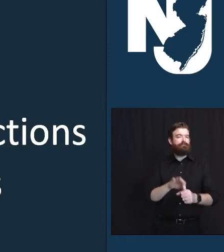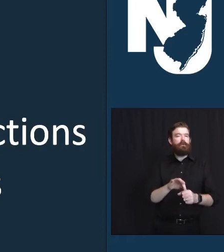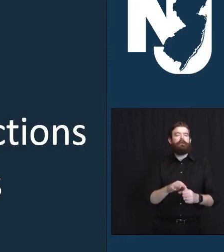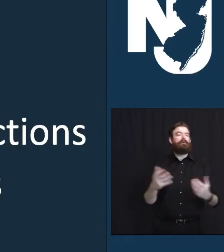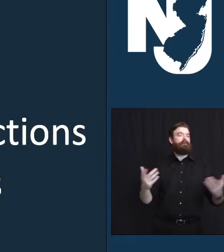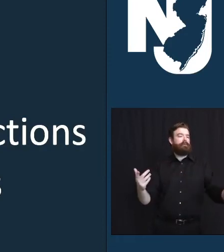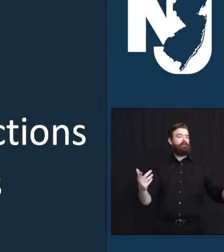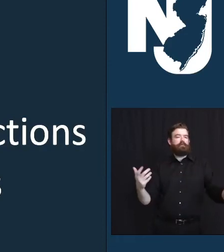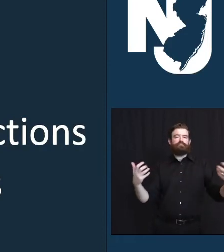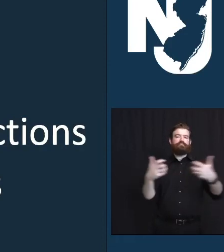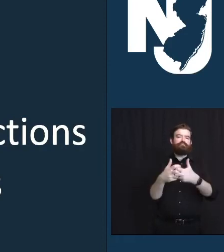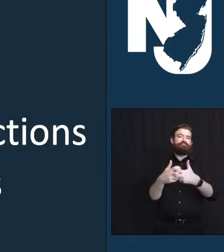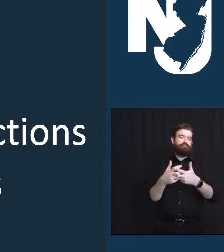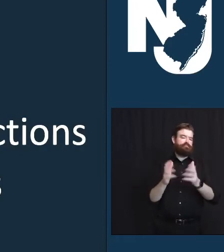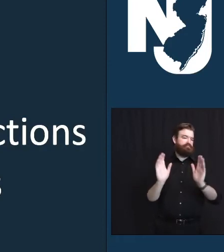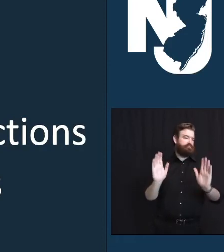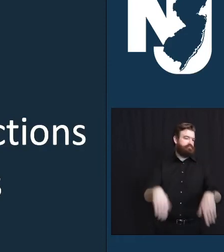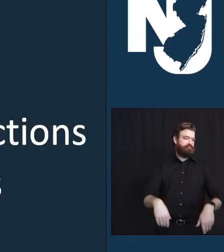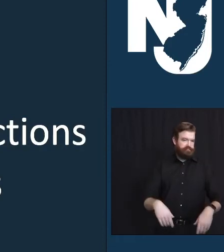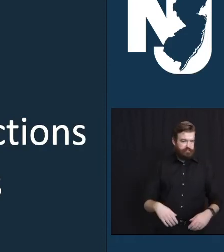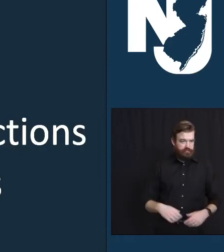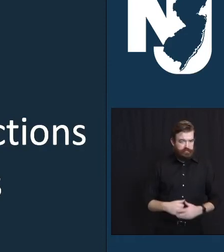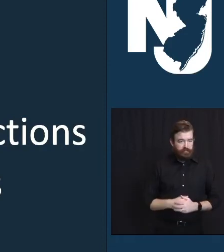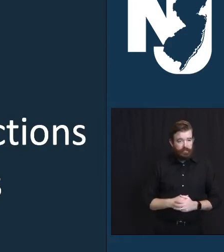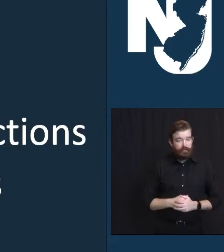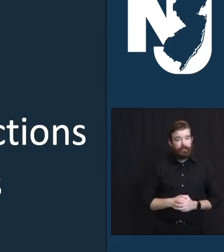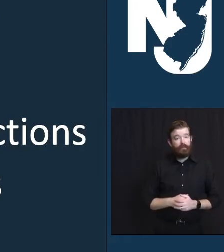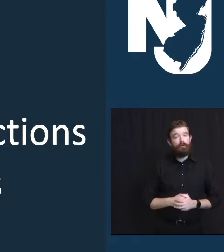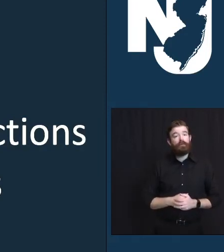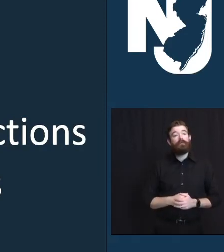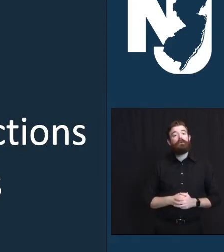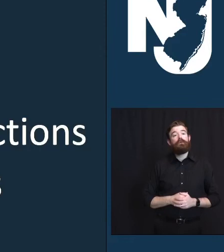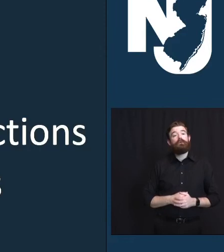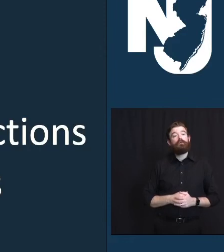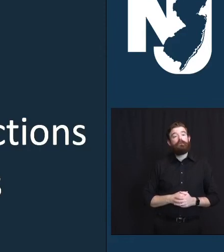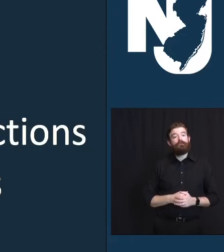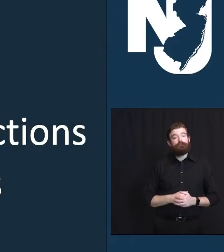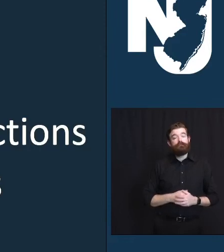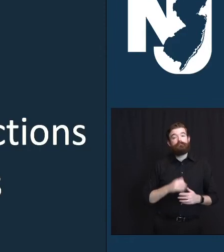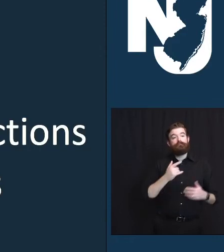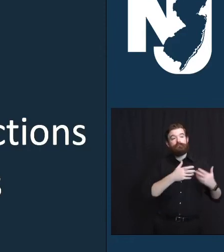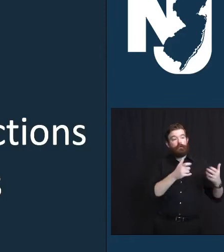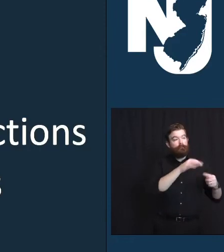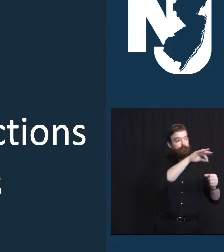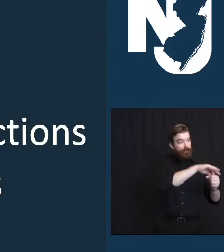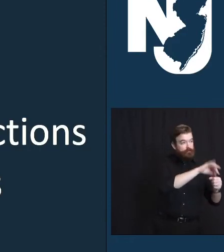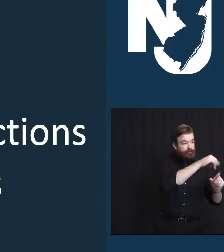day better conserves the time and resources of our local election officials.